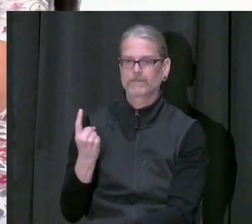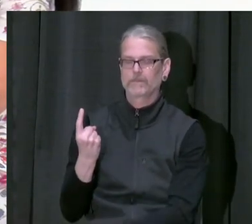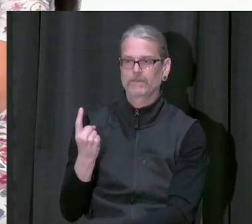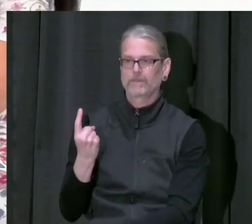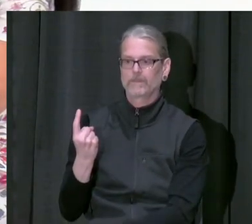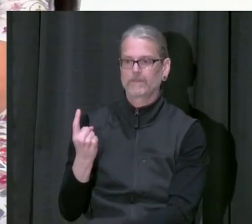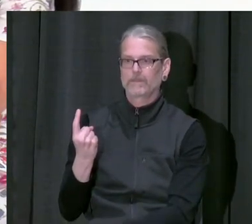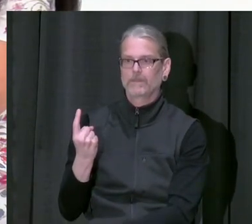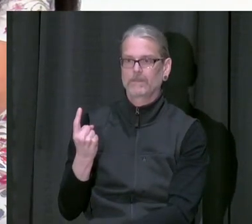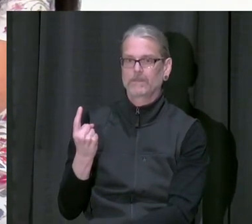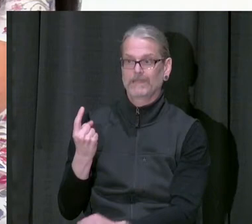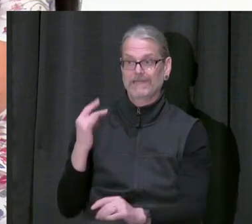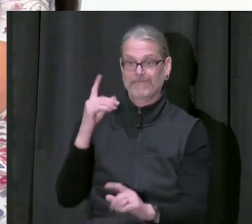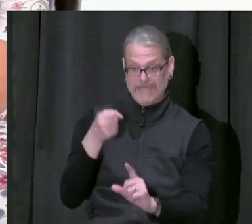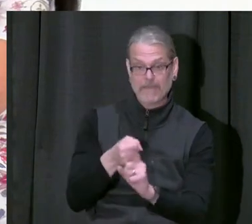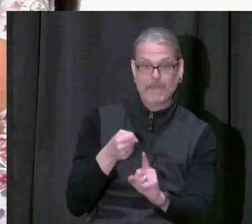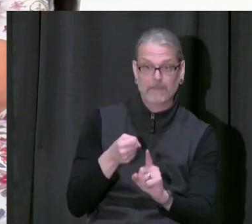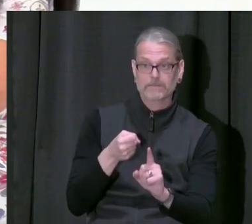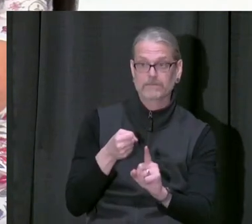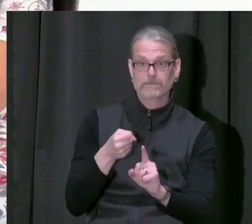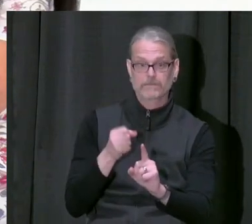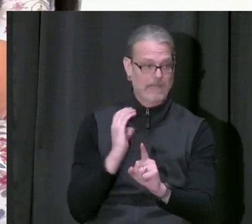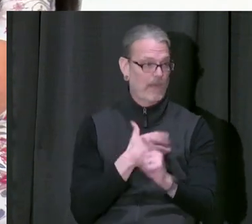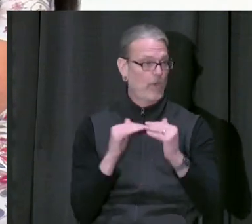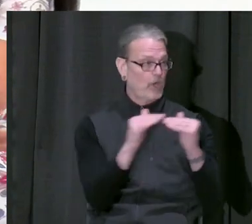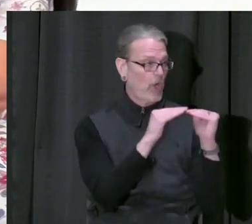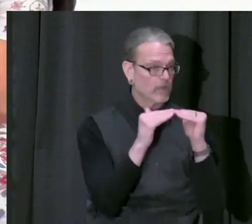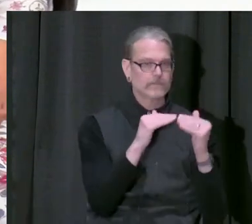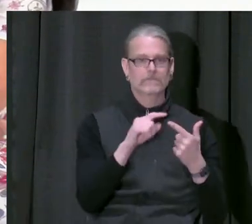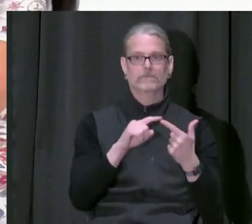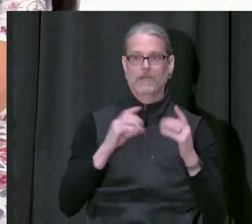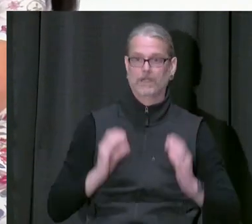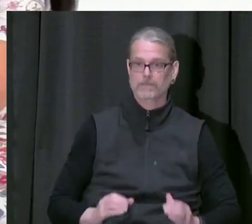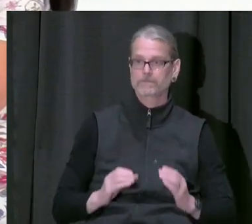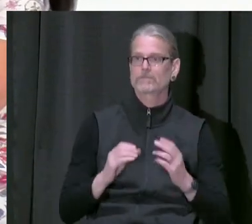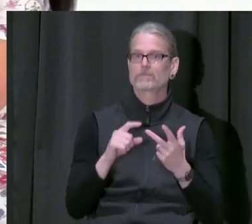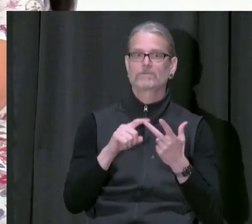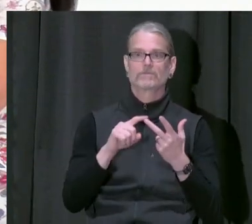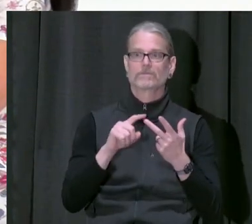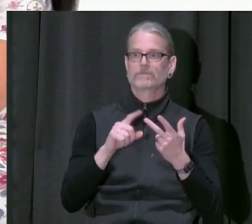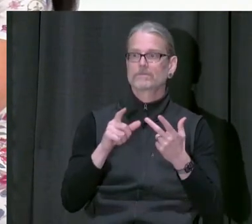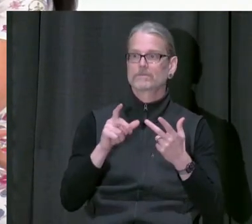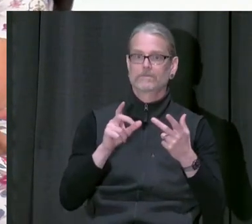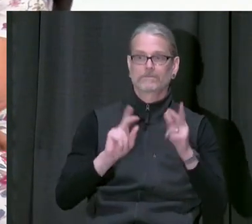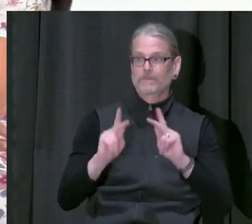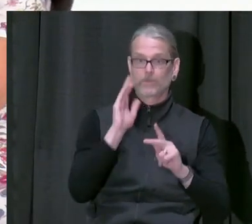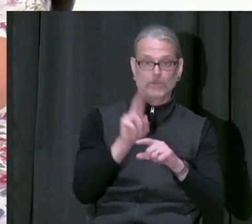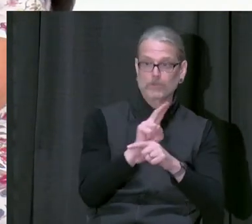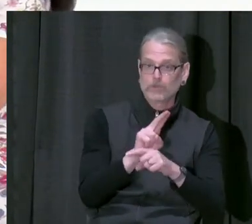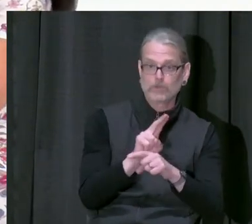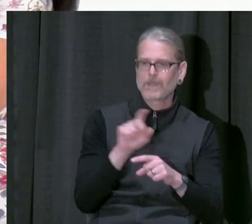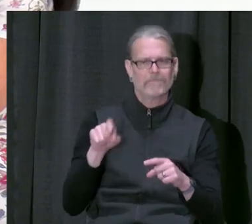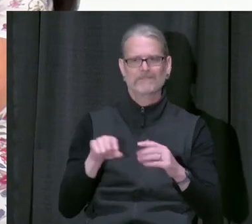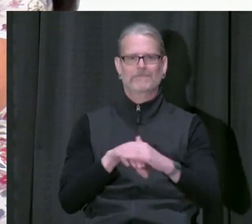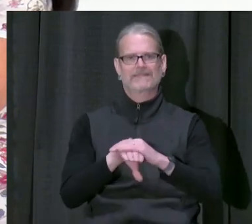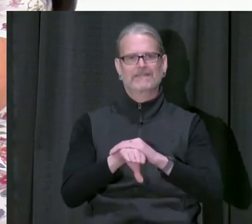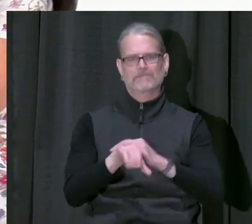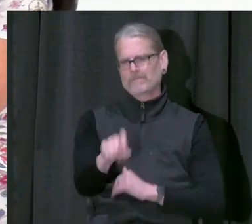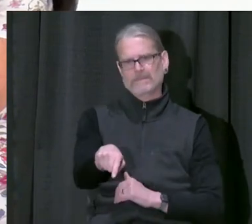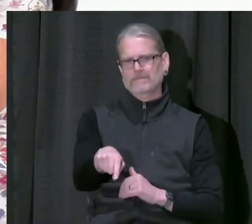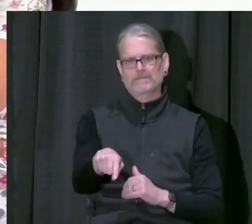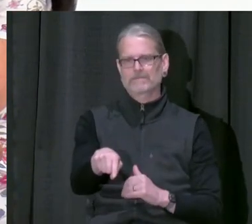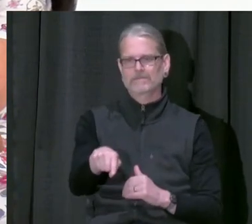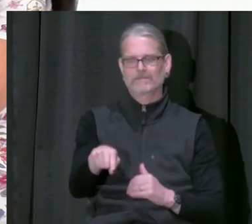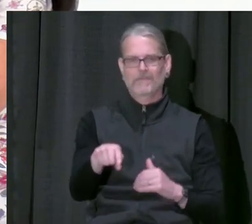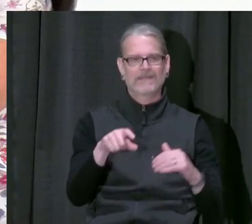has an impact, it's going to be used by colleagues, customers, consumers. It has to be accessible. It's fun. And the vendors